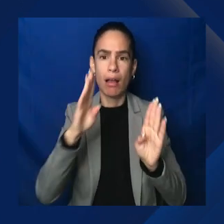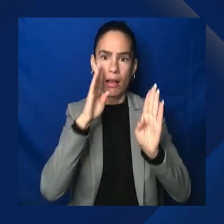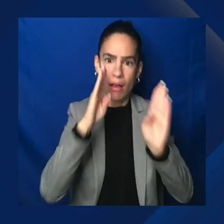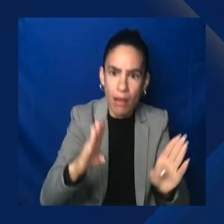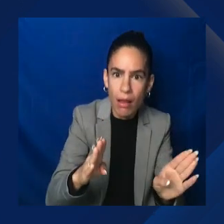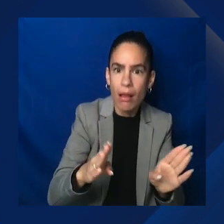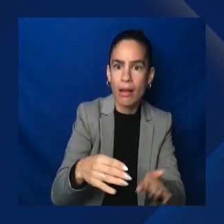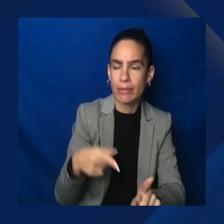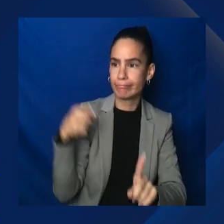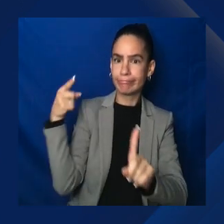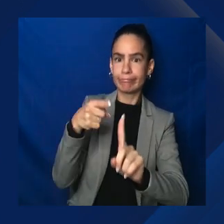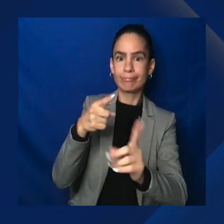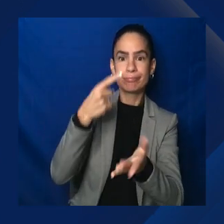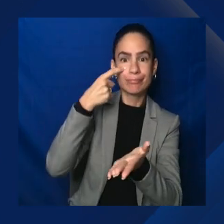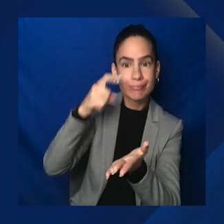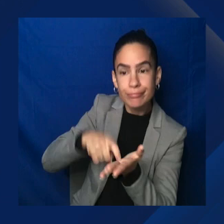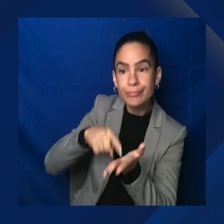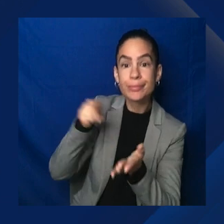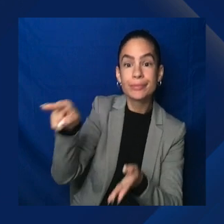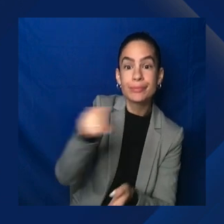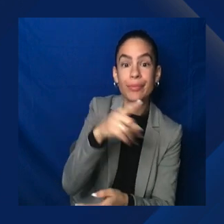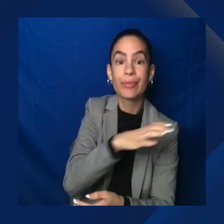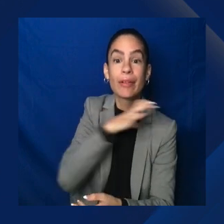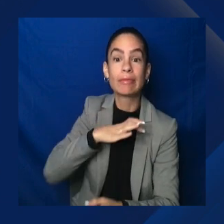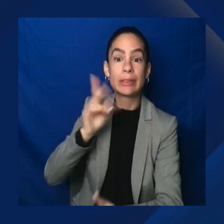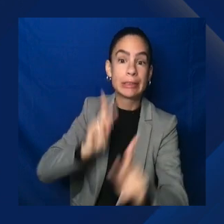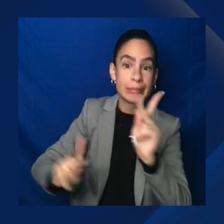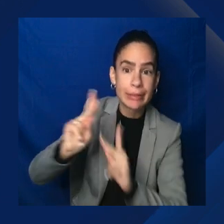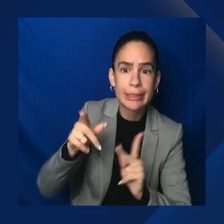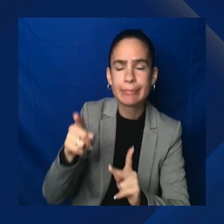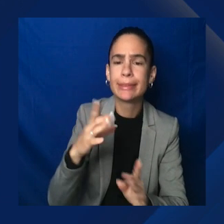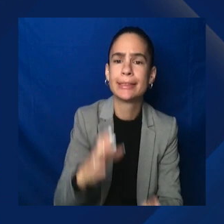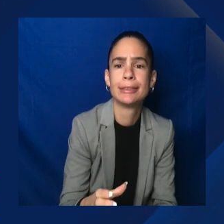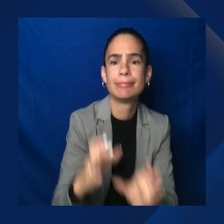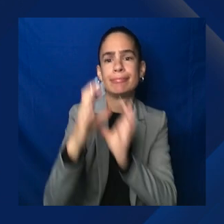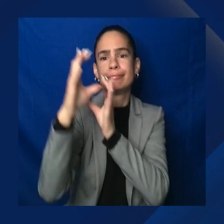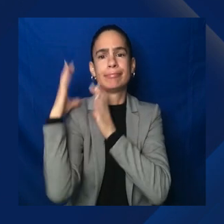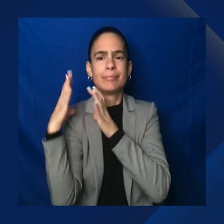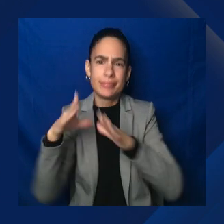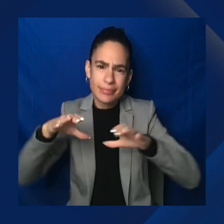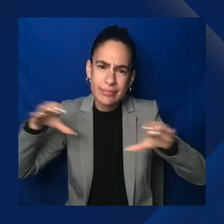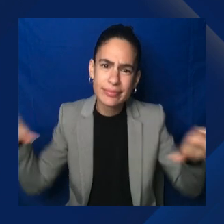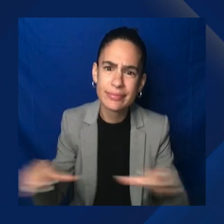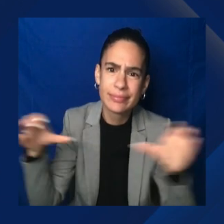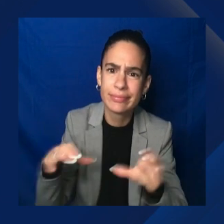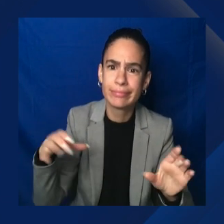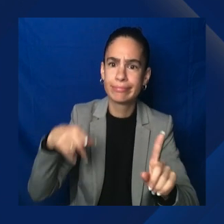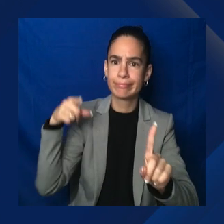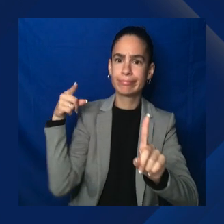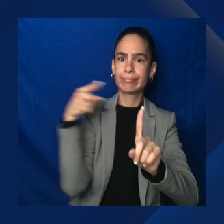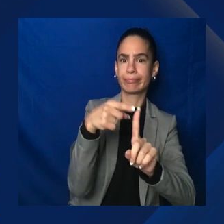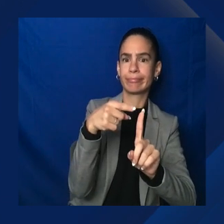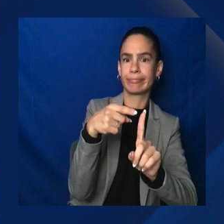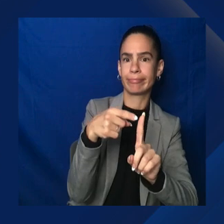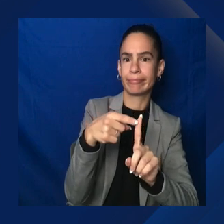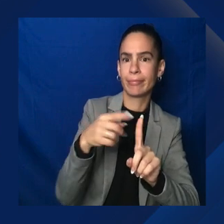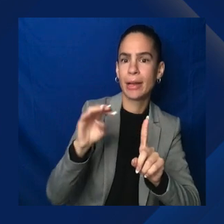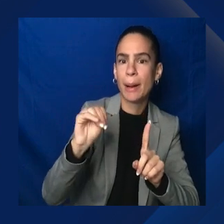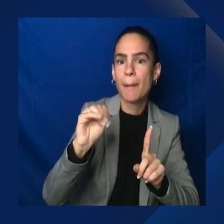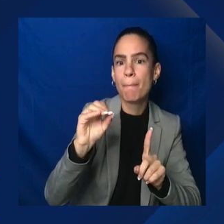it their cause through the omnibus legislation to make sure we got this through to the finish